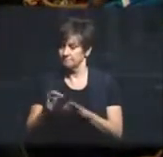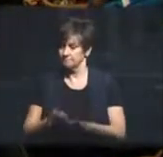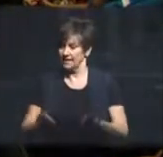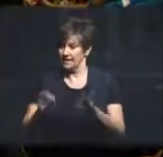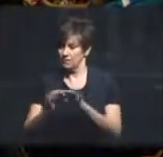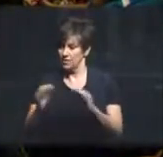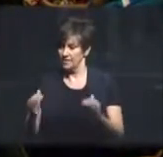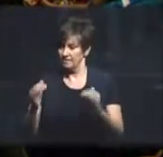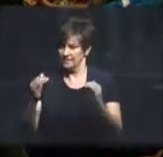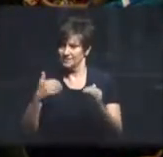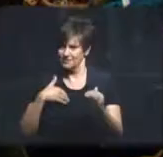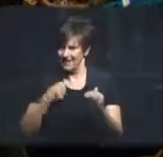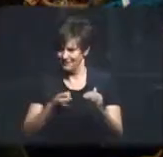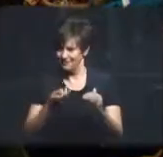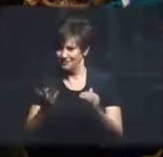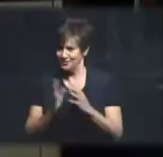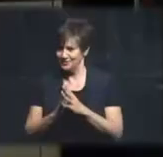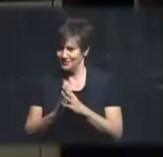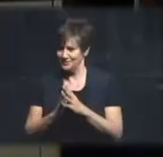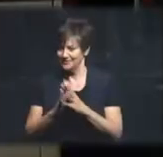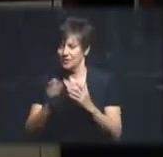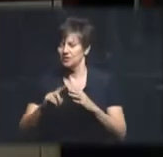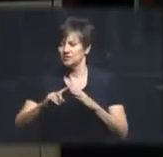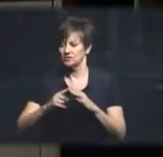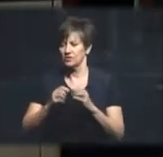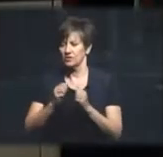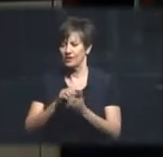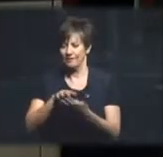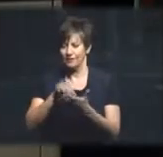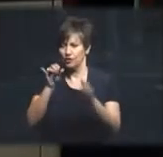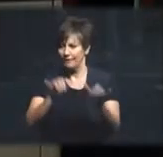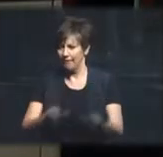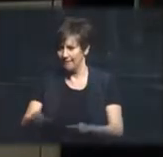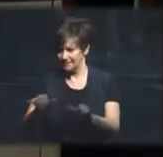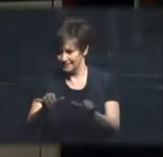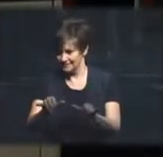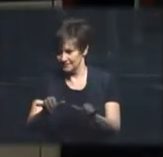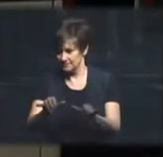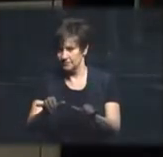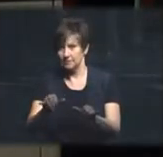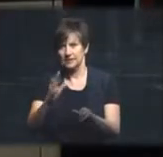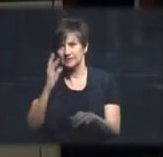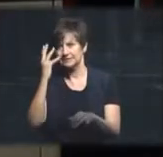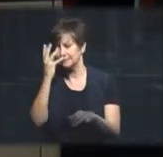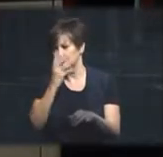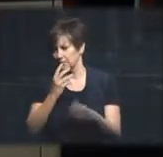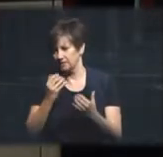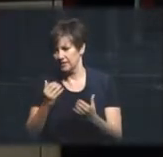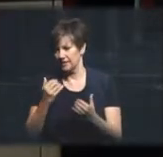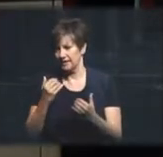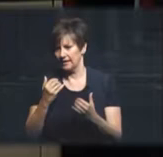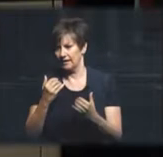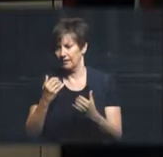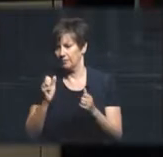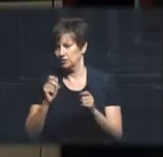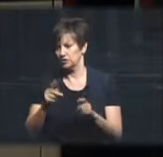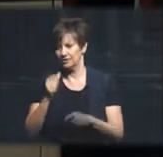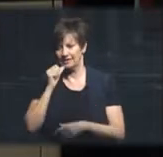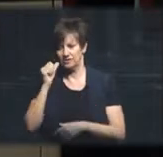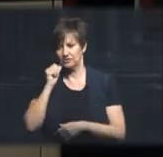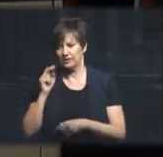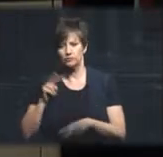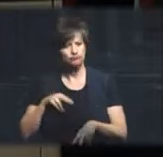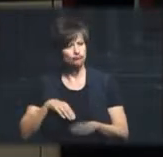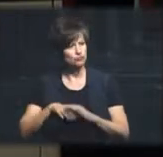have quite a few. And I want to start with the Learning Commons, which is absolutely beautiful. Had a chance to walk through yesterday and talk to